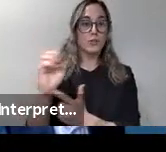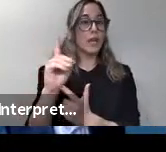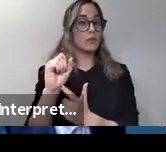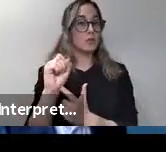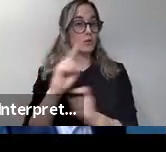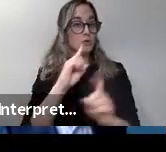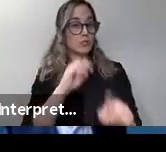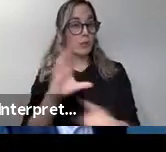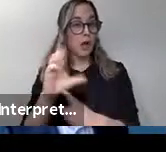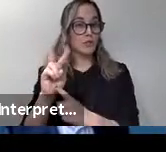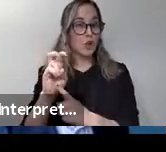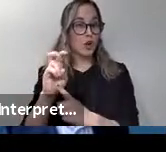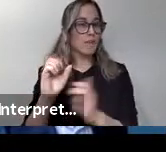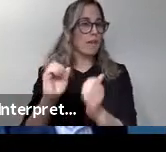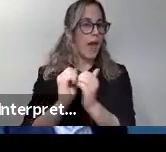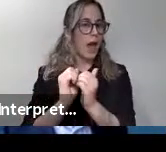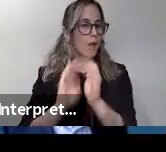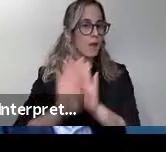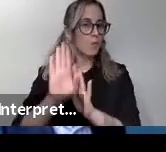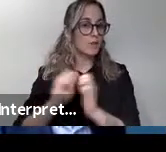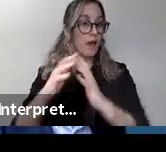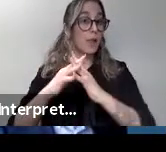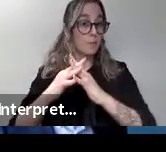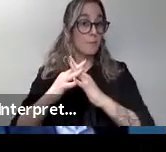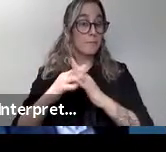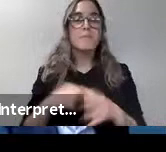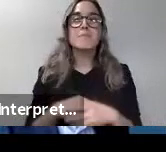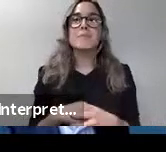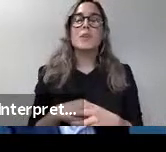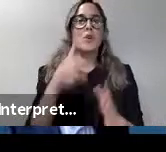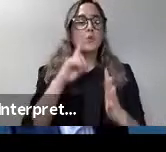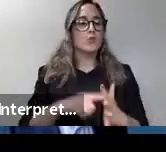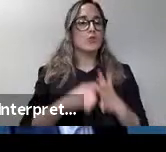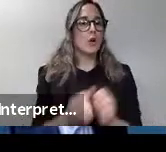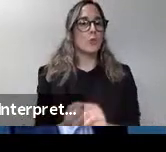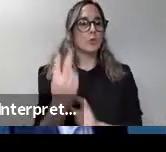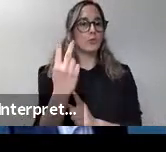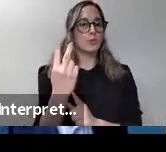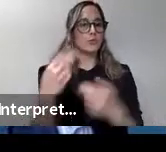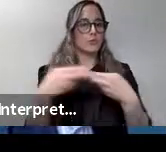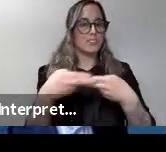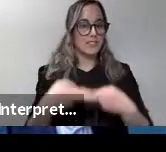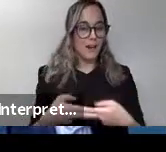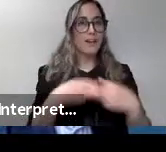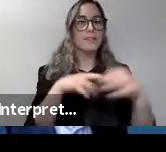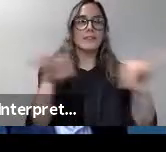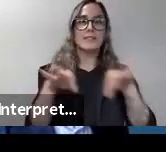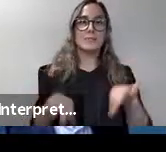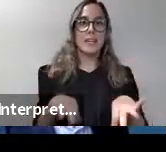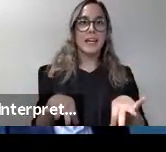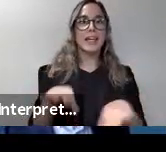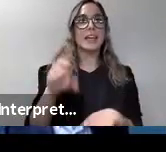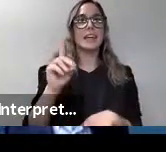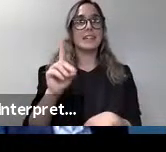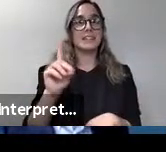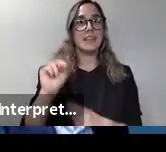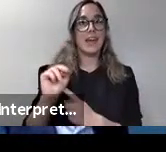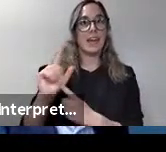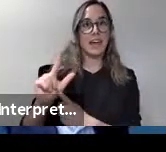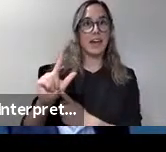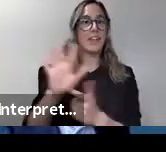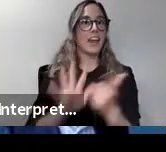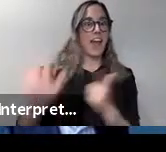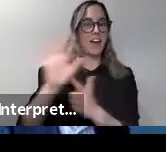generated. To level set everyone, I will start with two slides explaining the day-night average sound level, the noise metric describing the